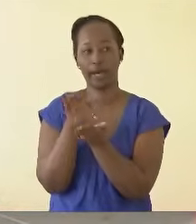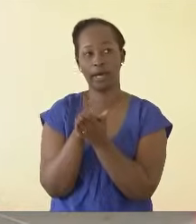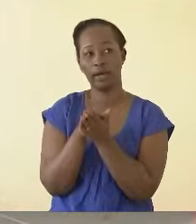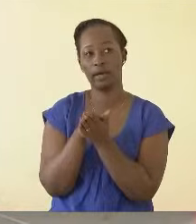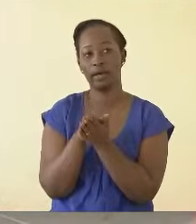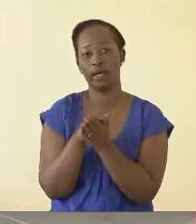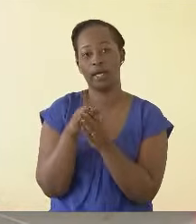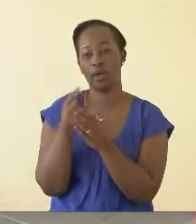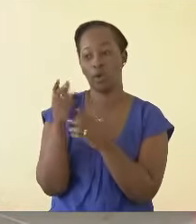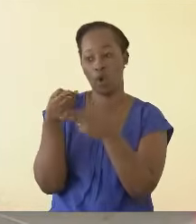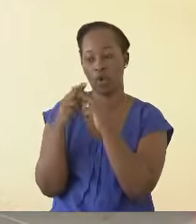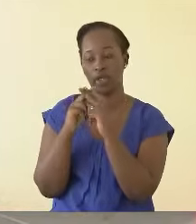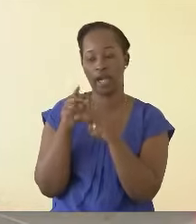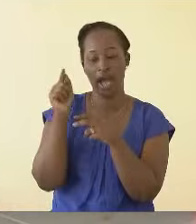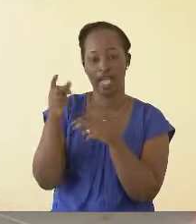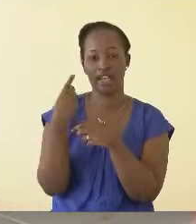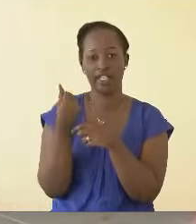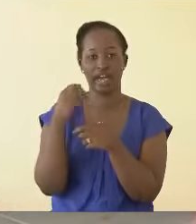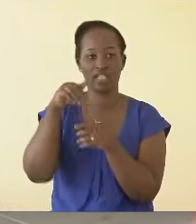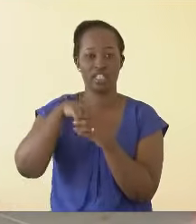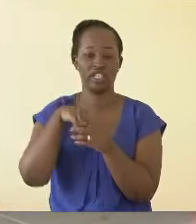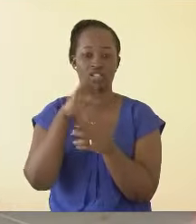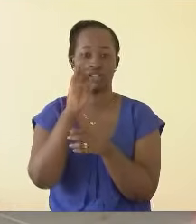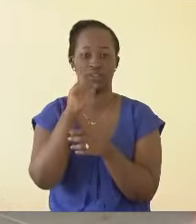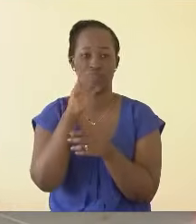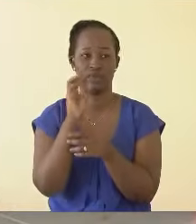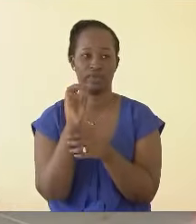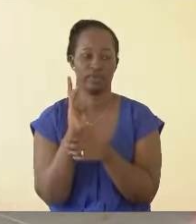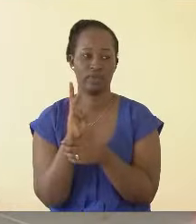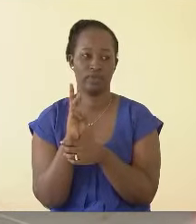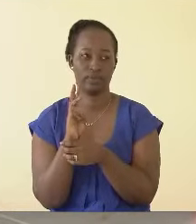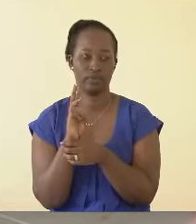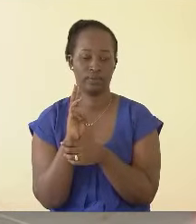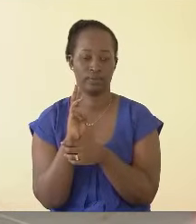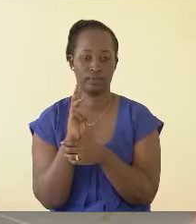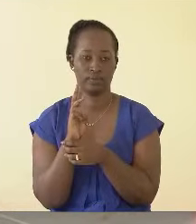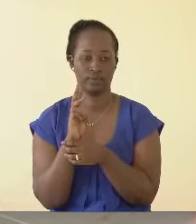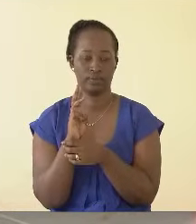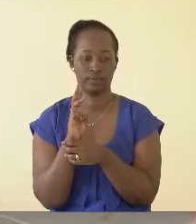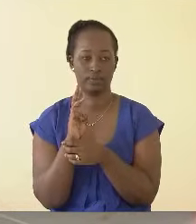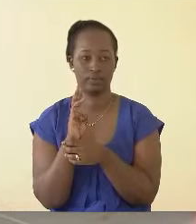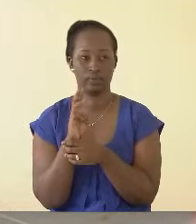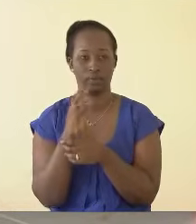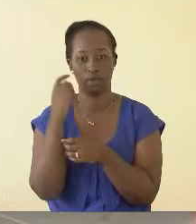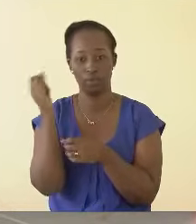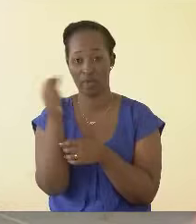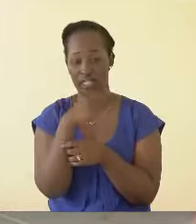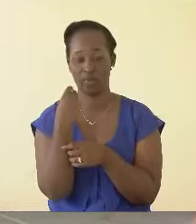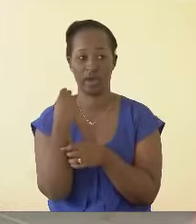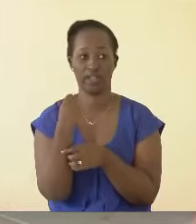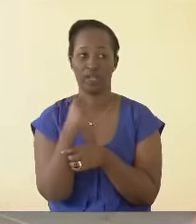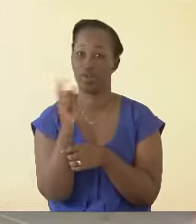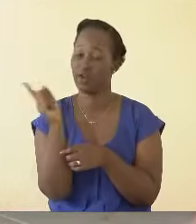cash inflow, a bank loan, and it was acquired in May. Specifically, this is a cash inflow for May, not